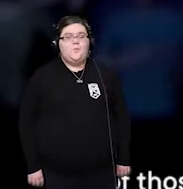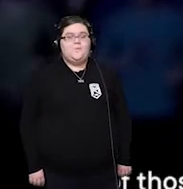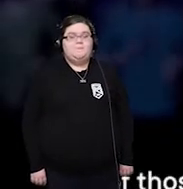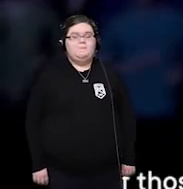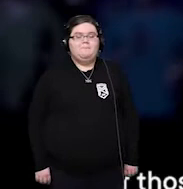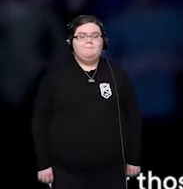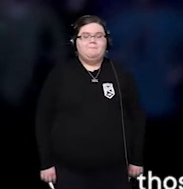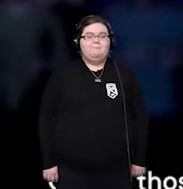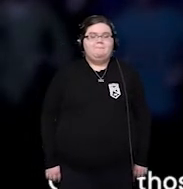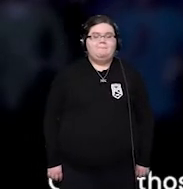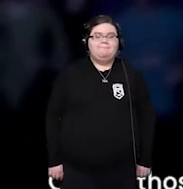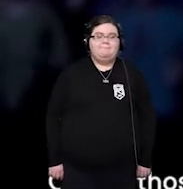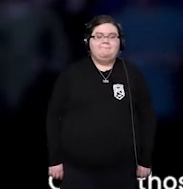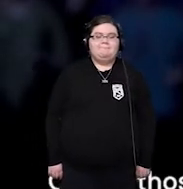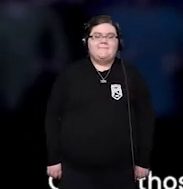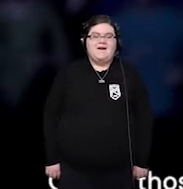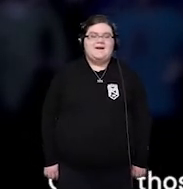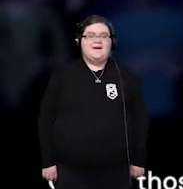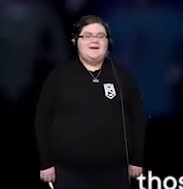Oh. Fine.